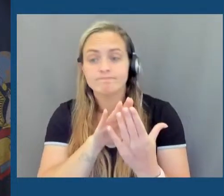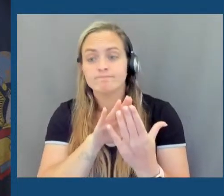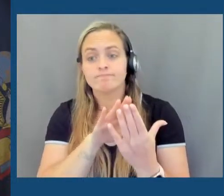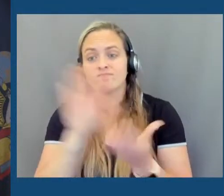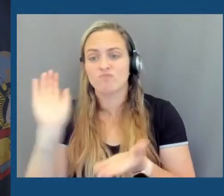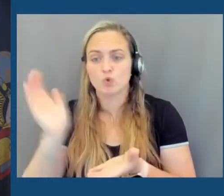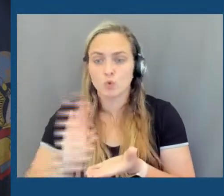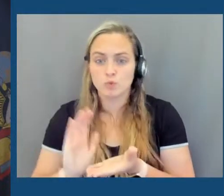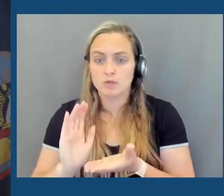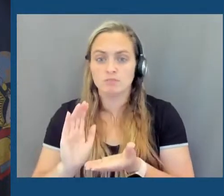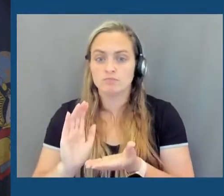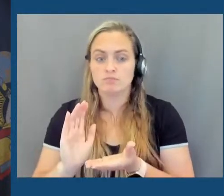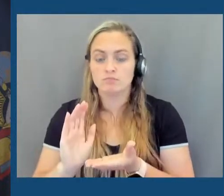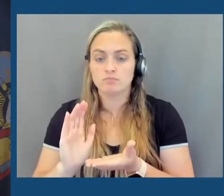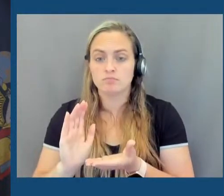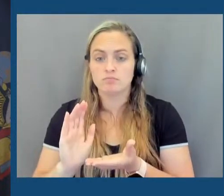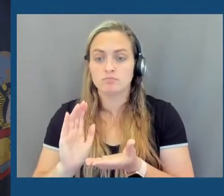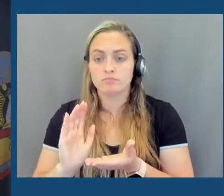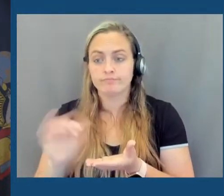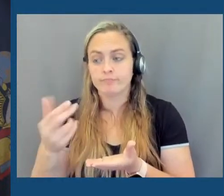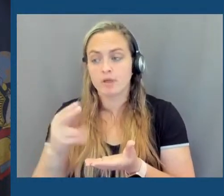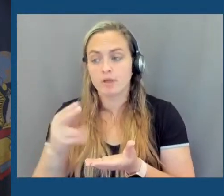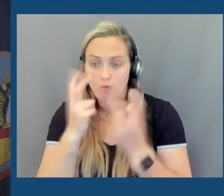reducing gun crime.